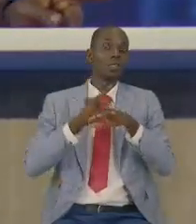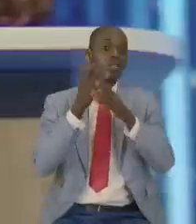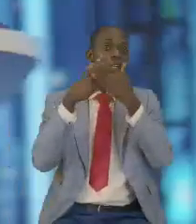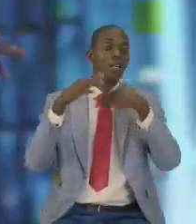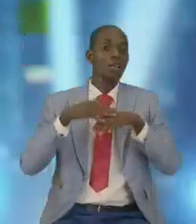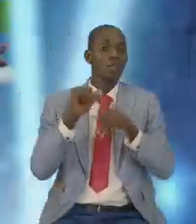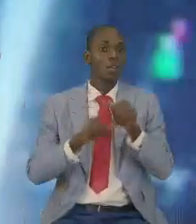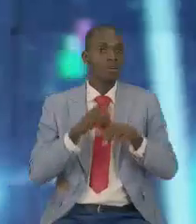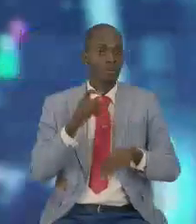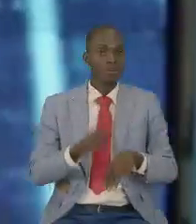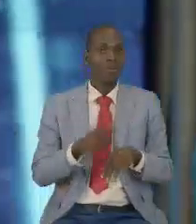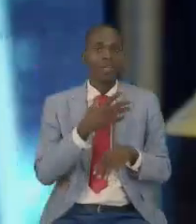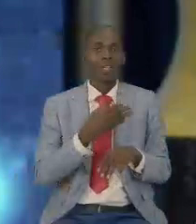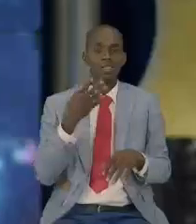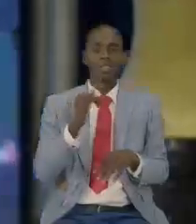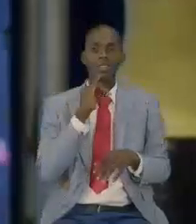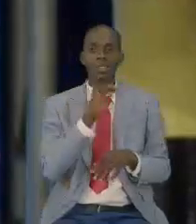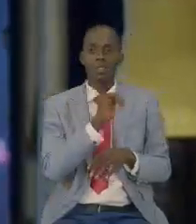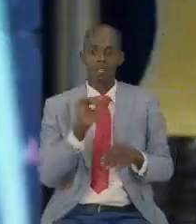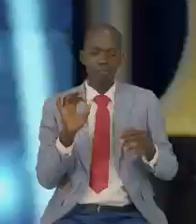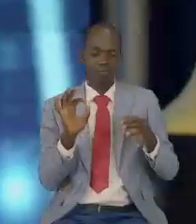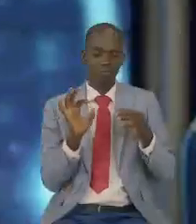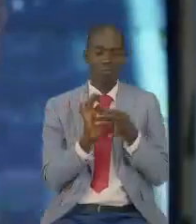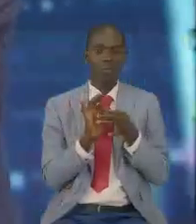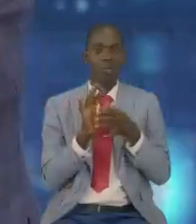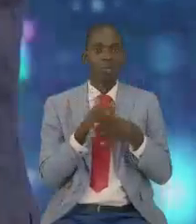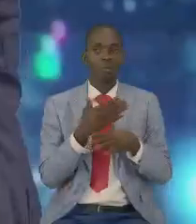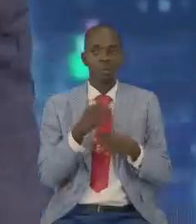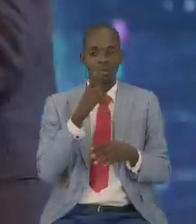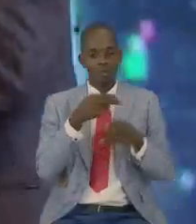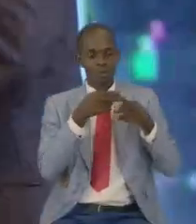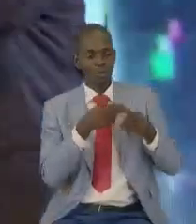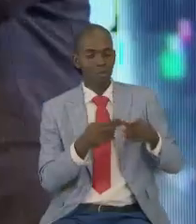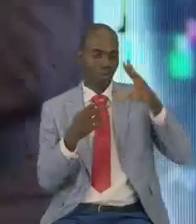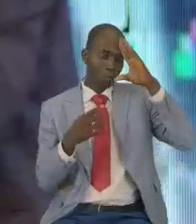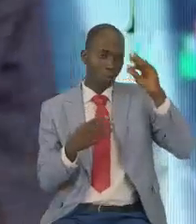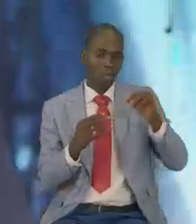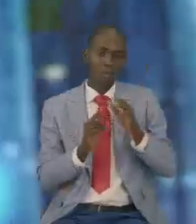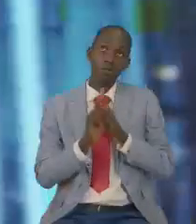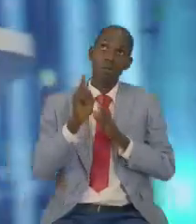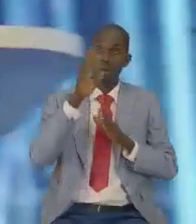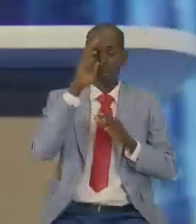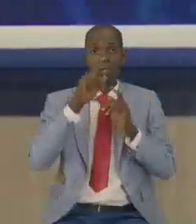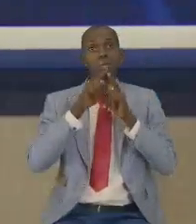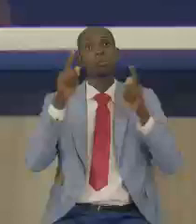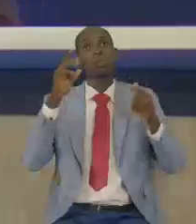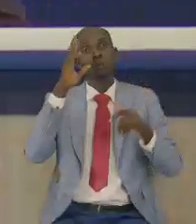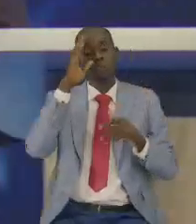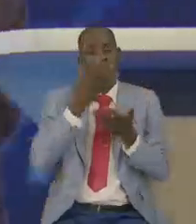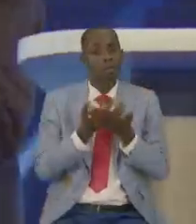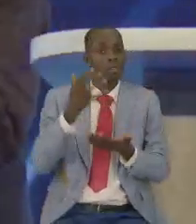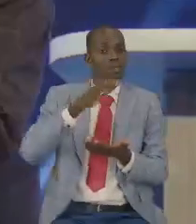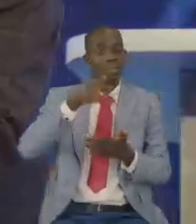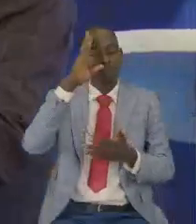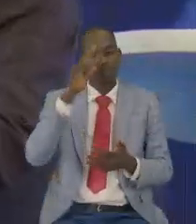between you, short man, tall man, great man, rich man, wealthy man, the connection